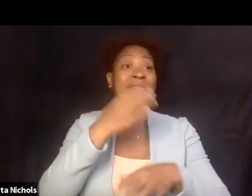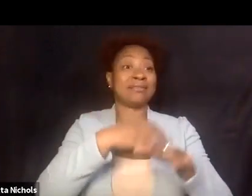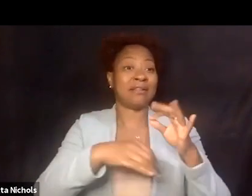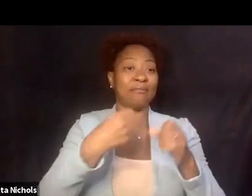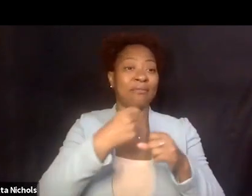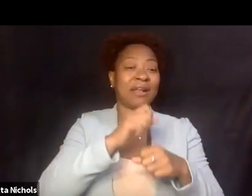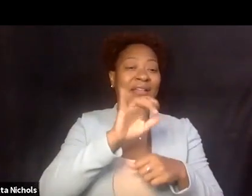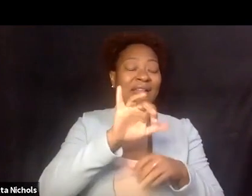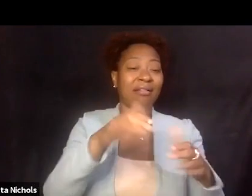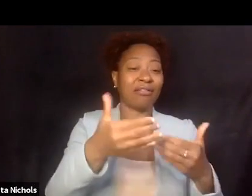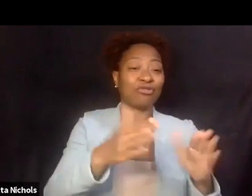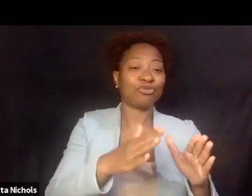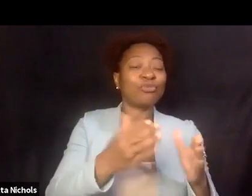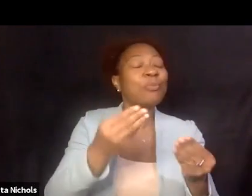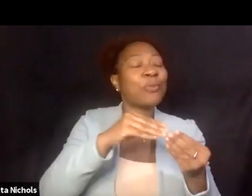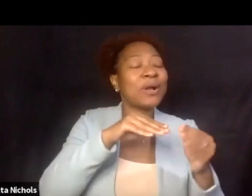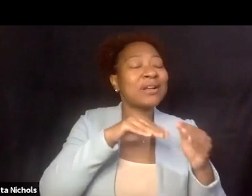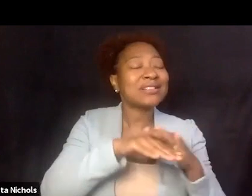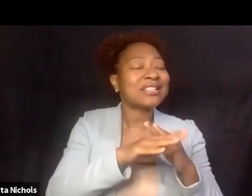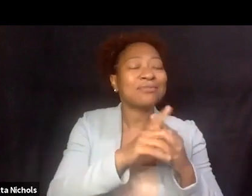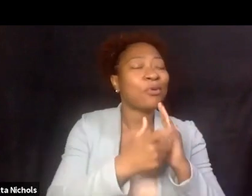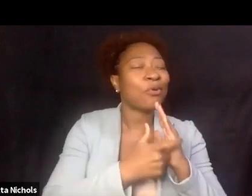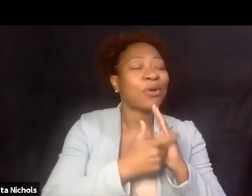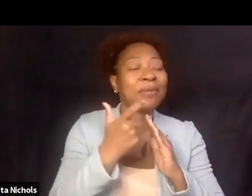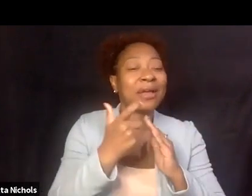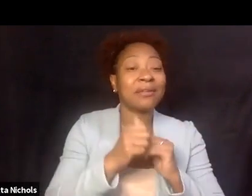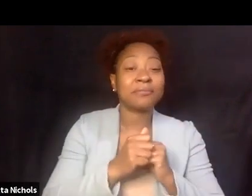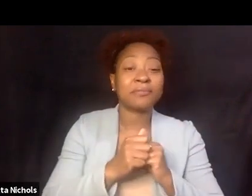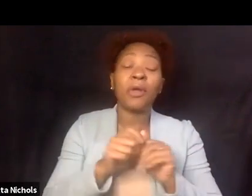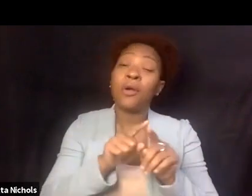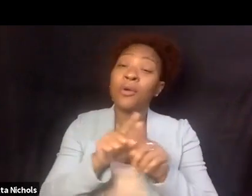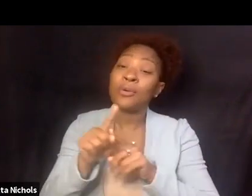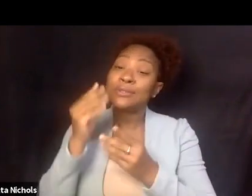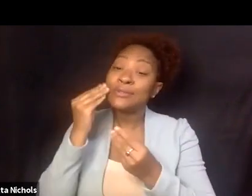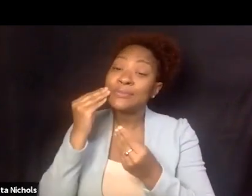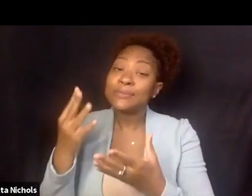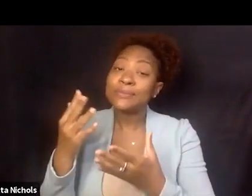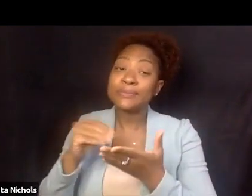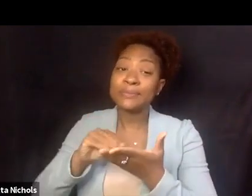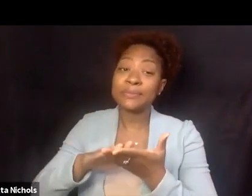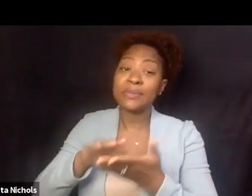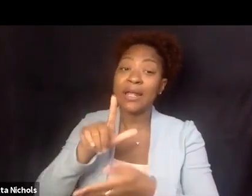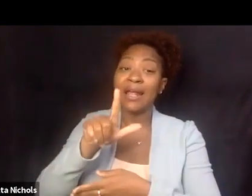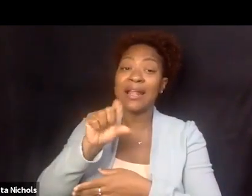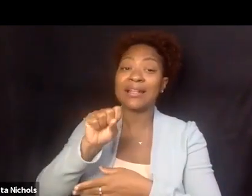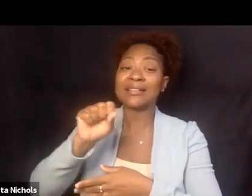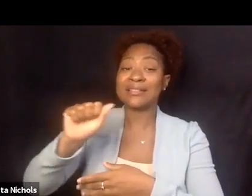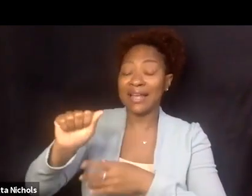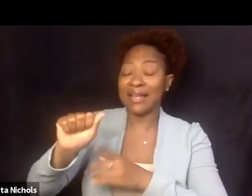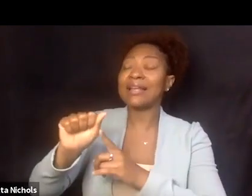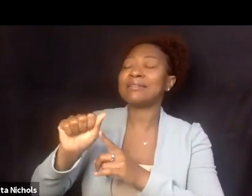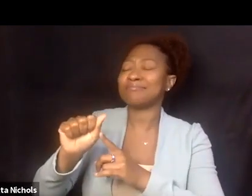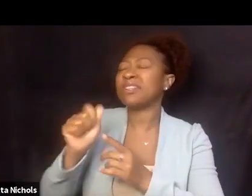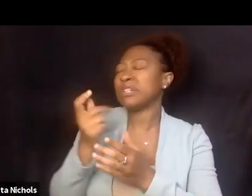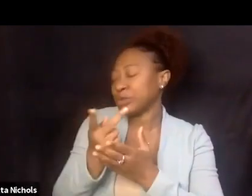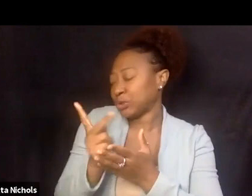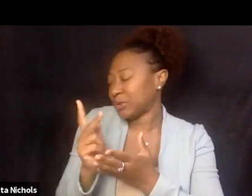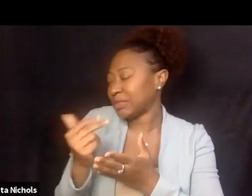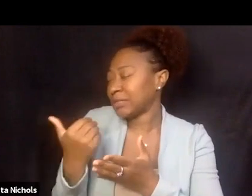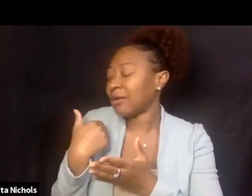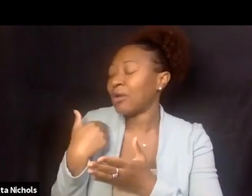accessible. And I wanted to also note on LS&A's, this is again a couple weeks ago, but they're